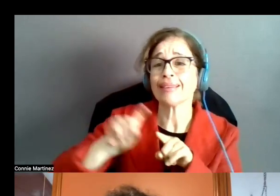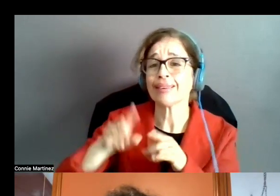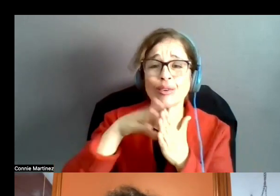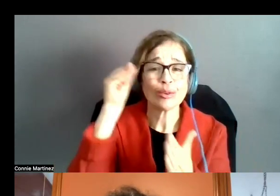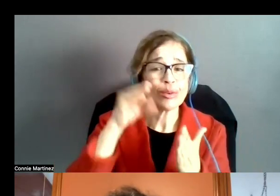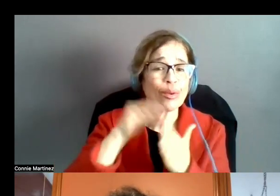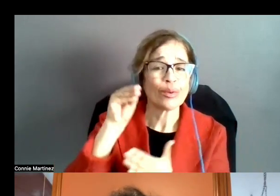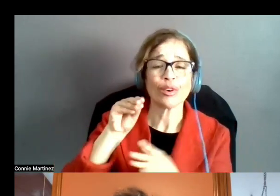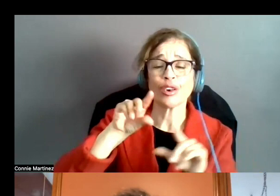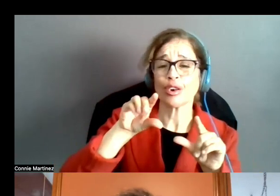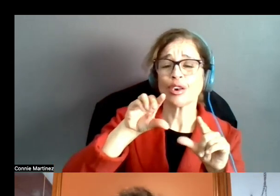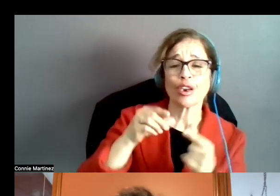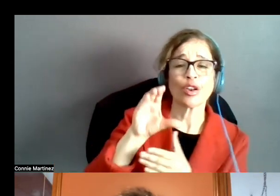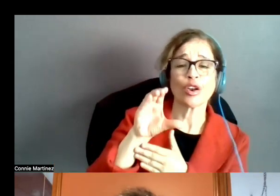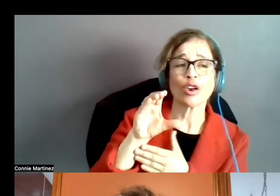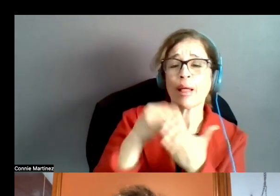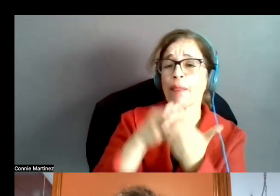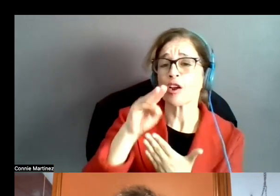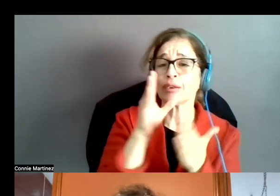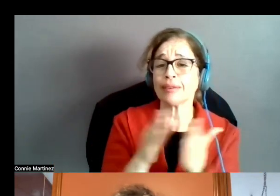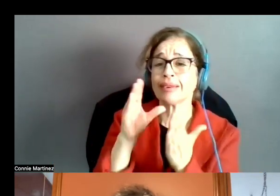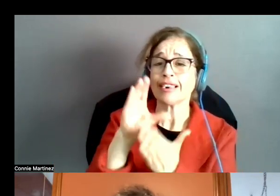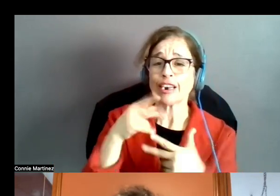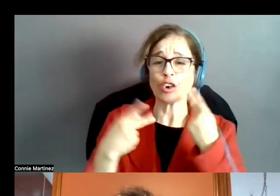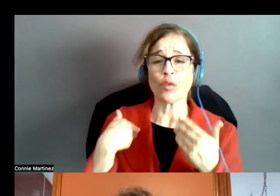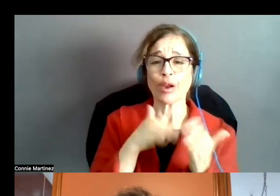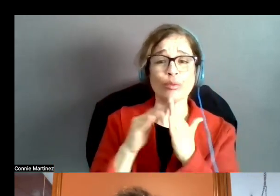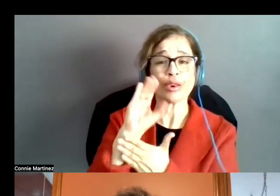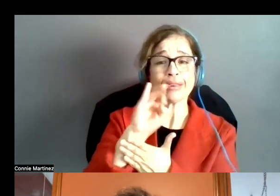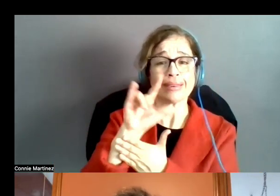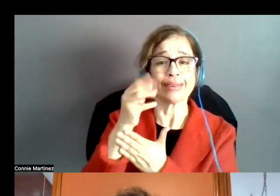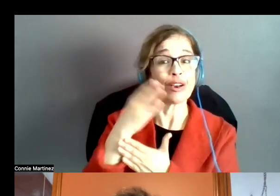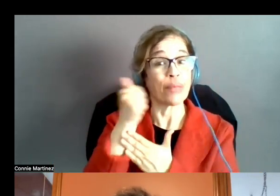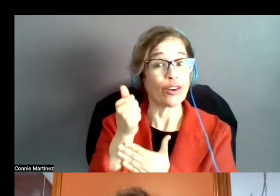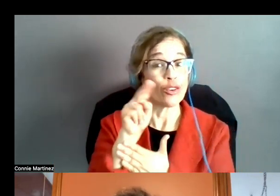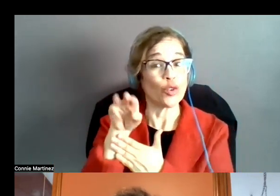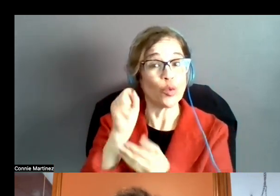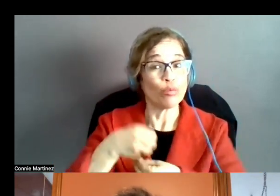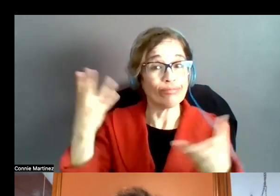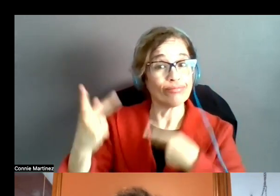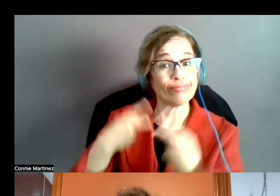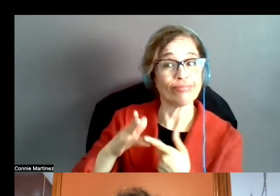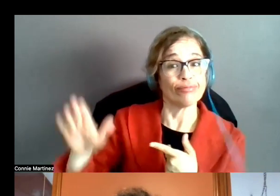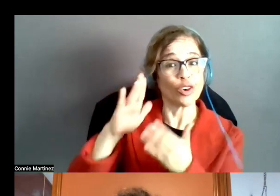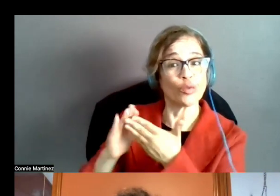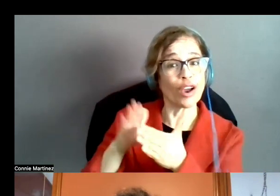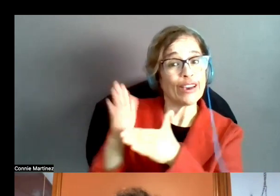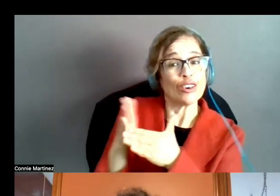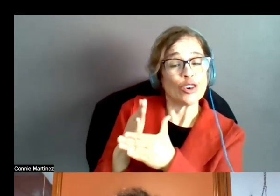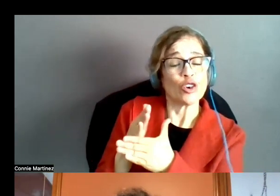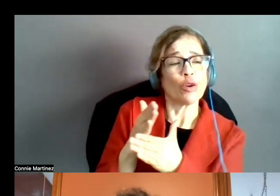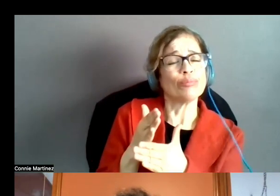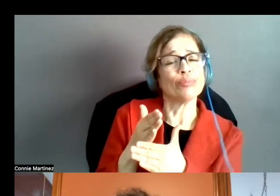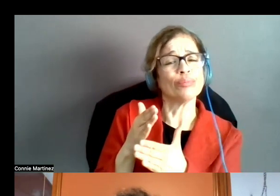the Grooversity curriculum, can you visit our town? It's like, oh, I have even better news. I can visit your town, share the curriculum,